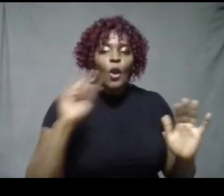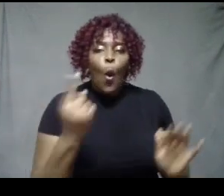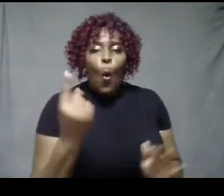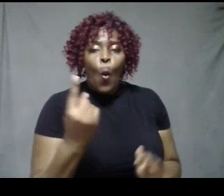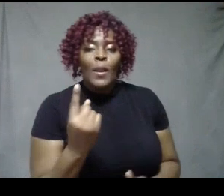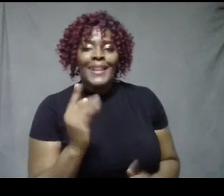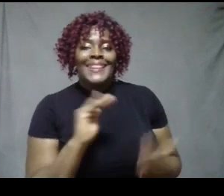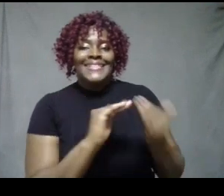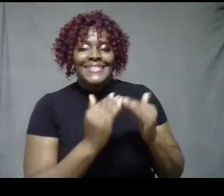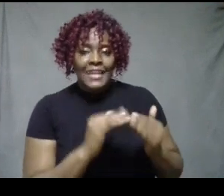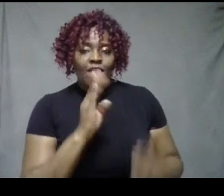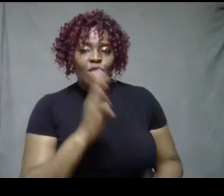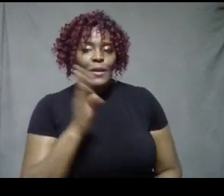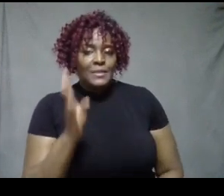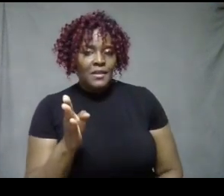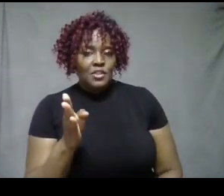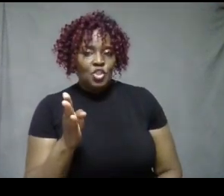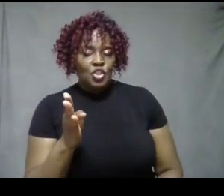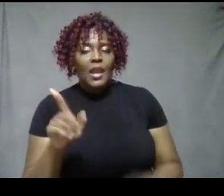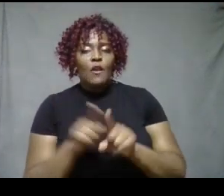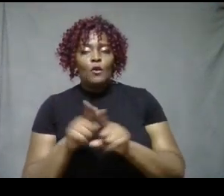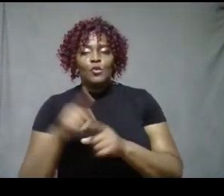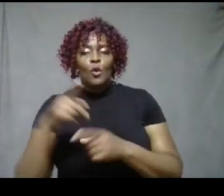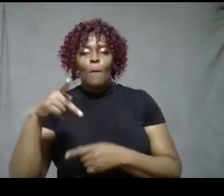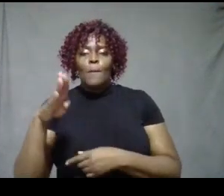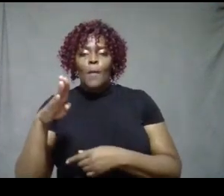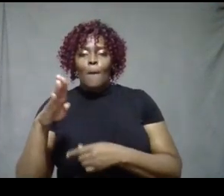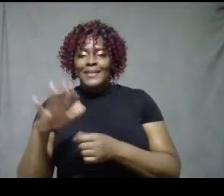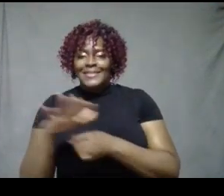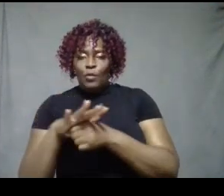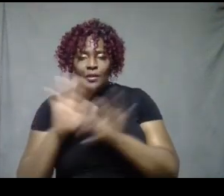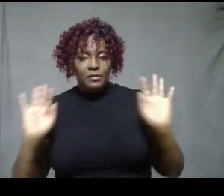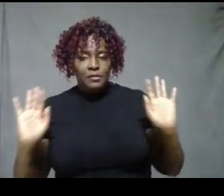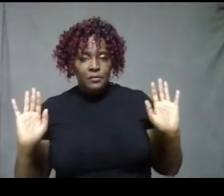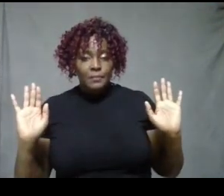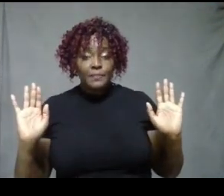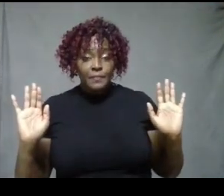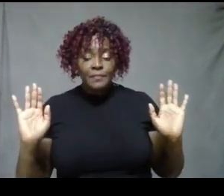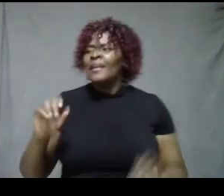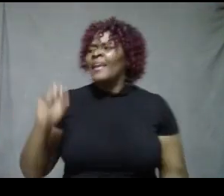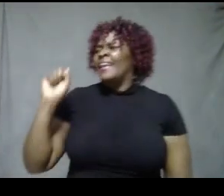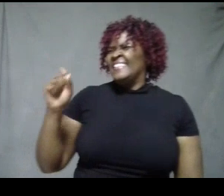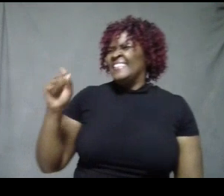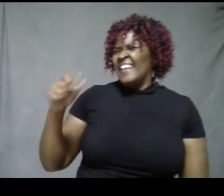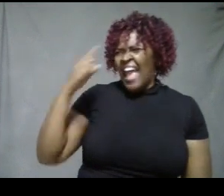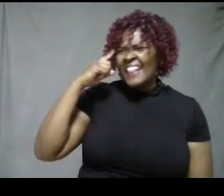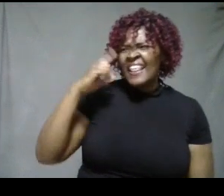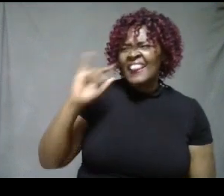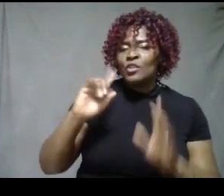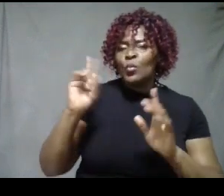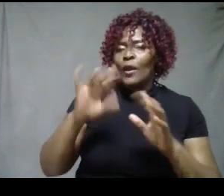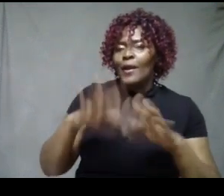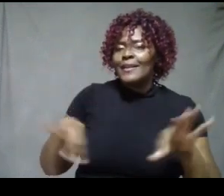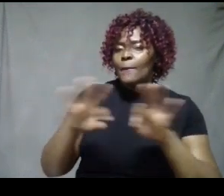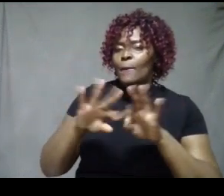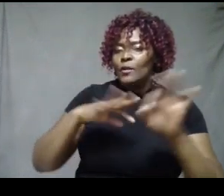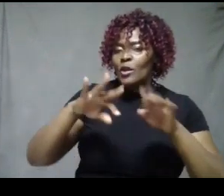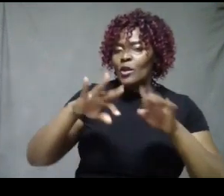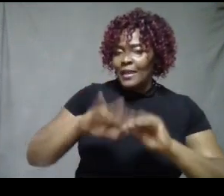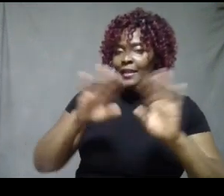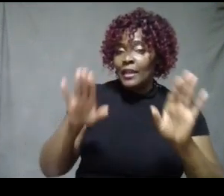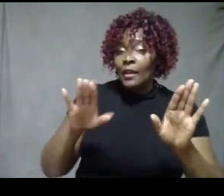the city, as well as Palm Beach County. Right, and I think that's where the clarification is important. We prioritize